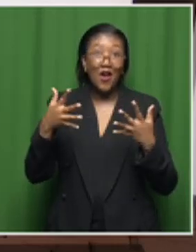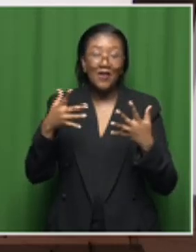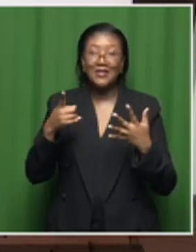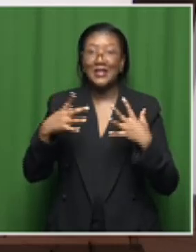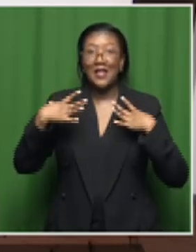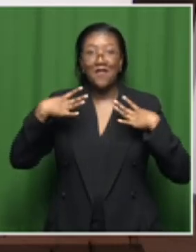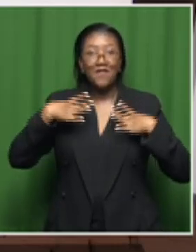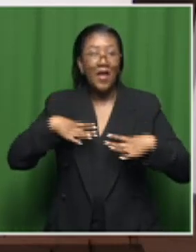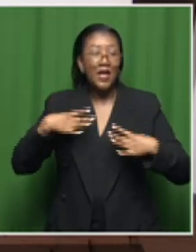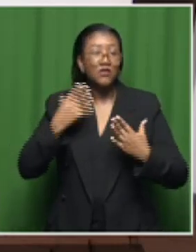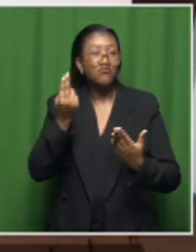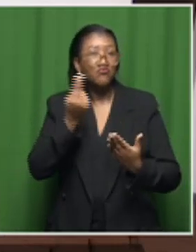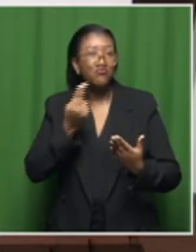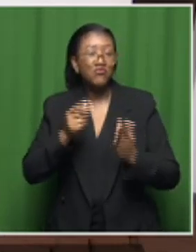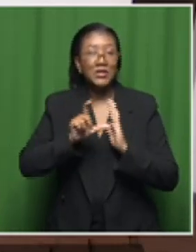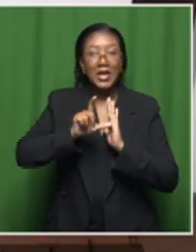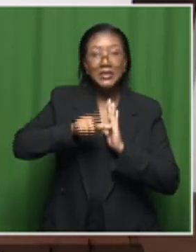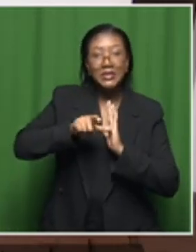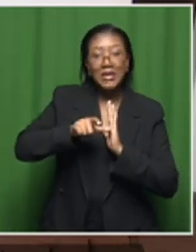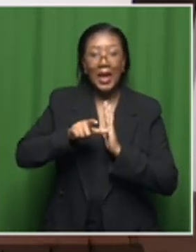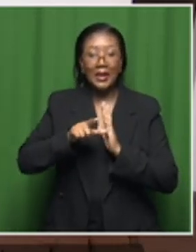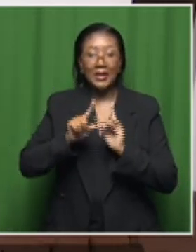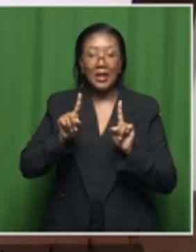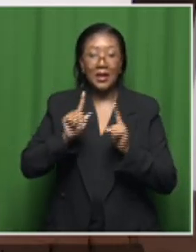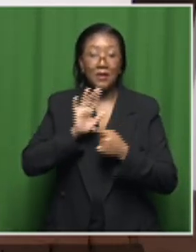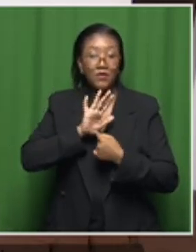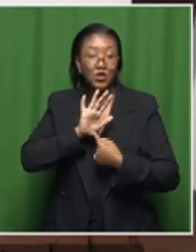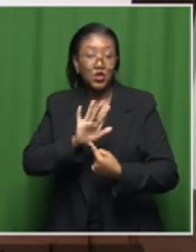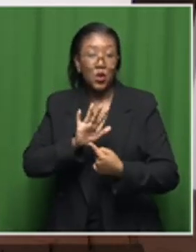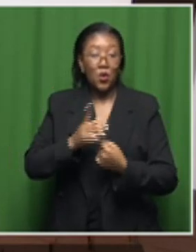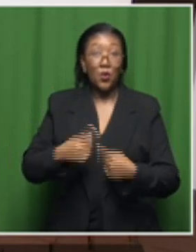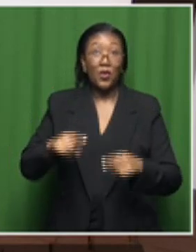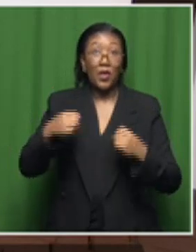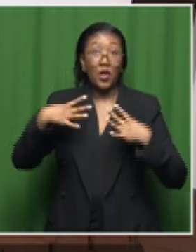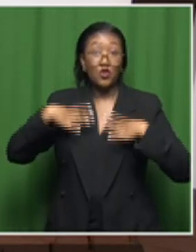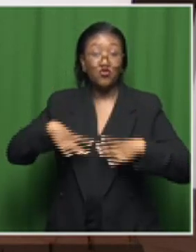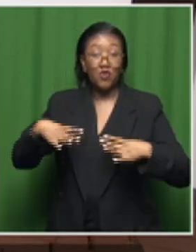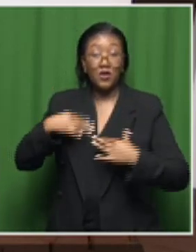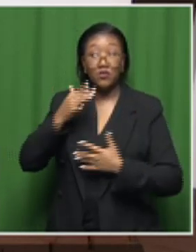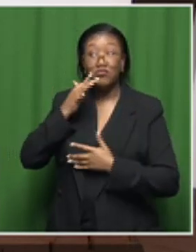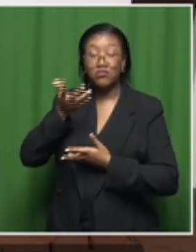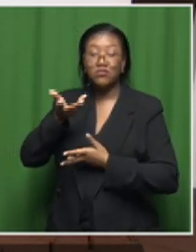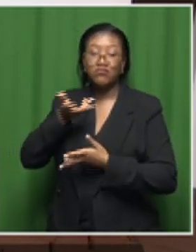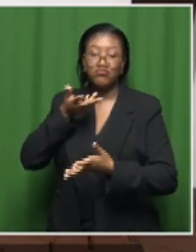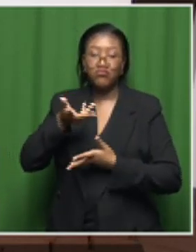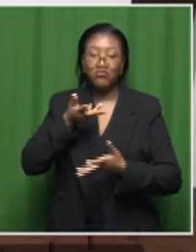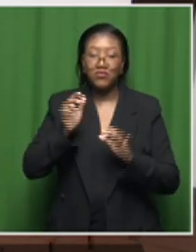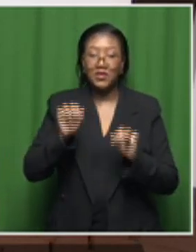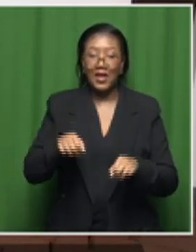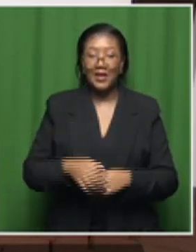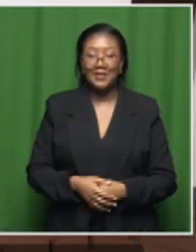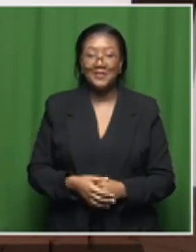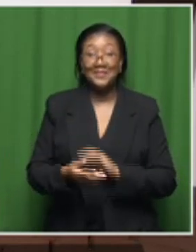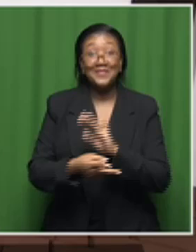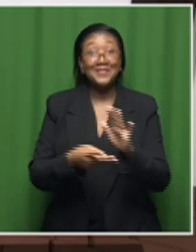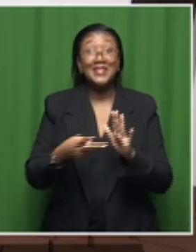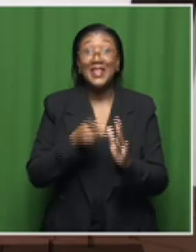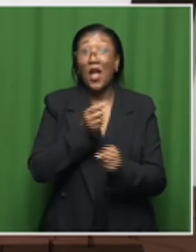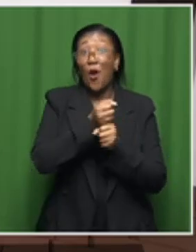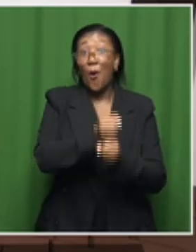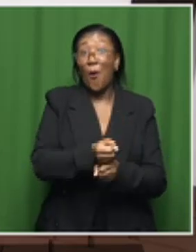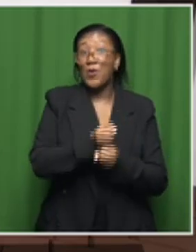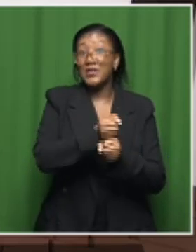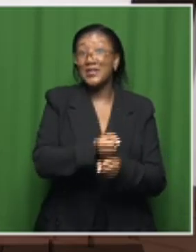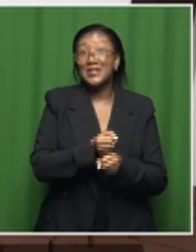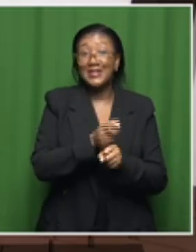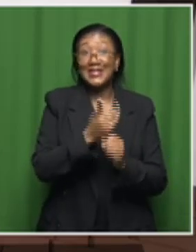fashion designers that are going to be showcasing their stuff, and we'll be chatting to them. Not to mention the actual race. And I don't know, I haven't